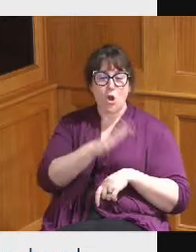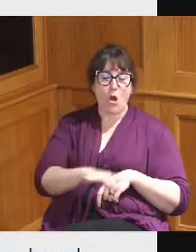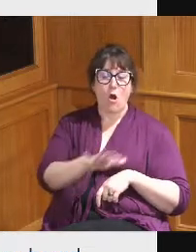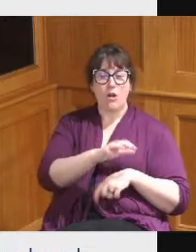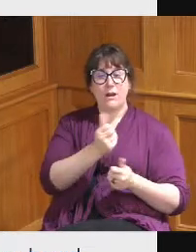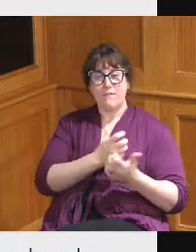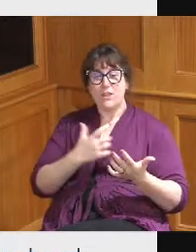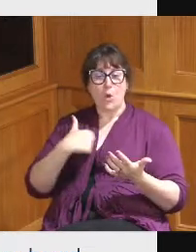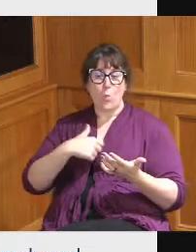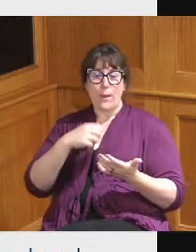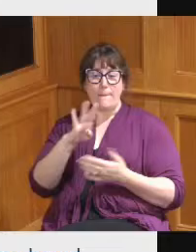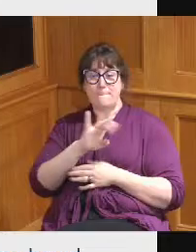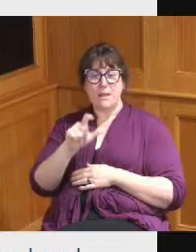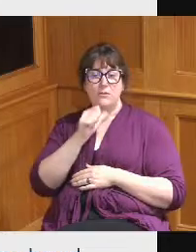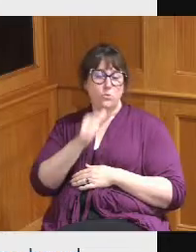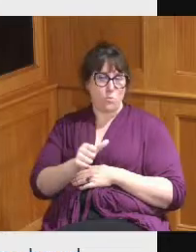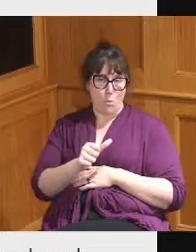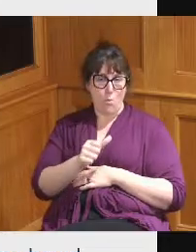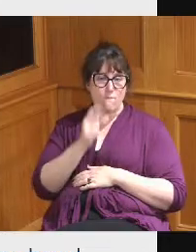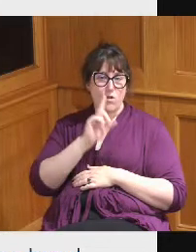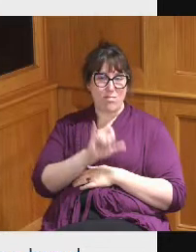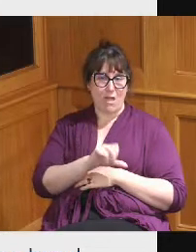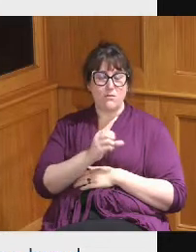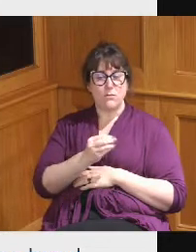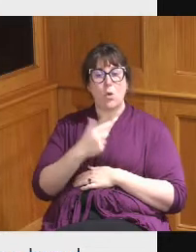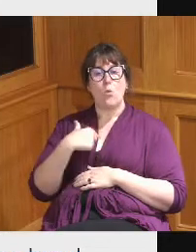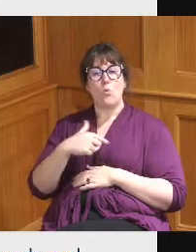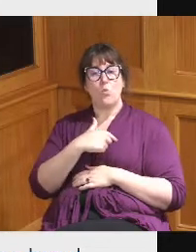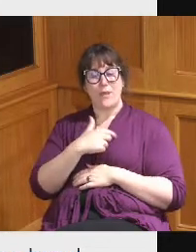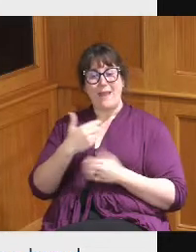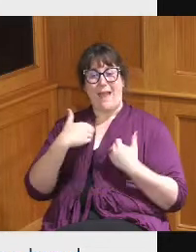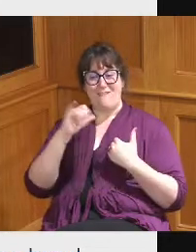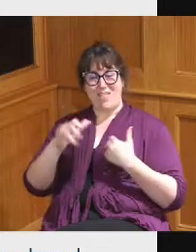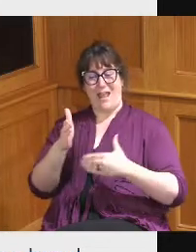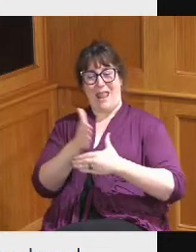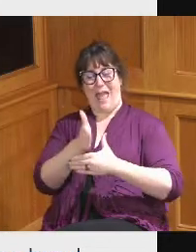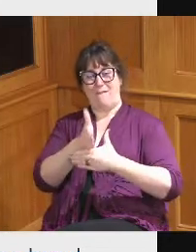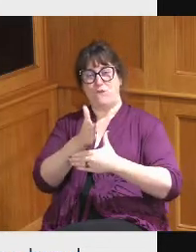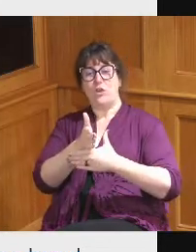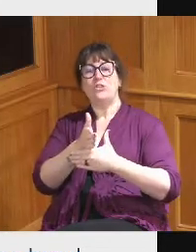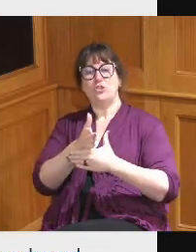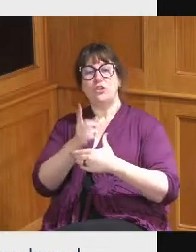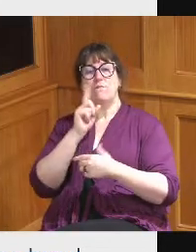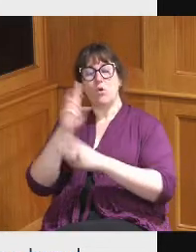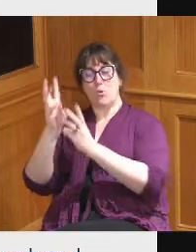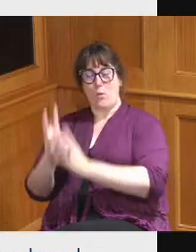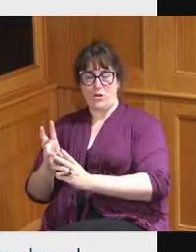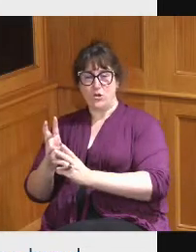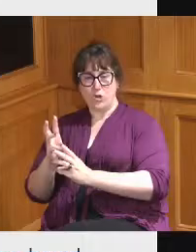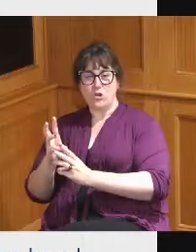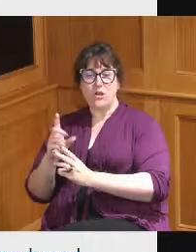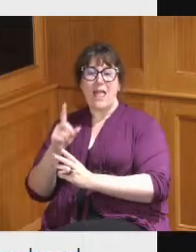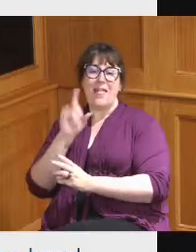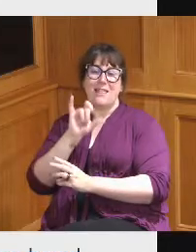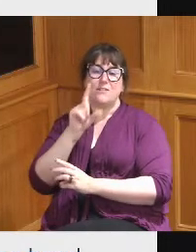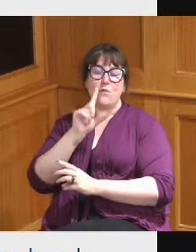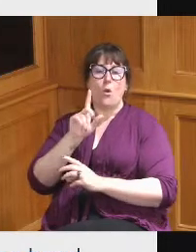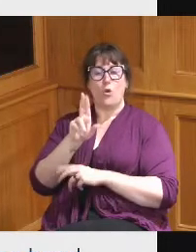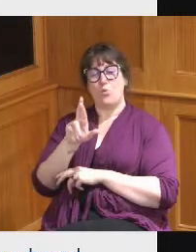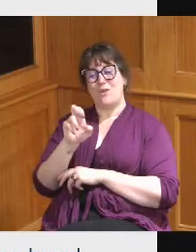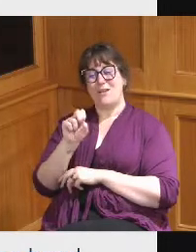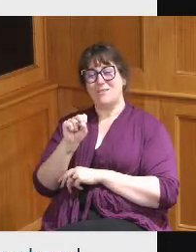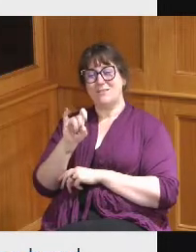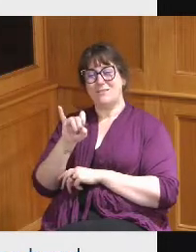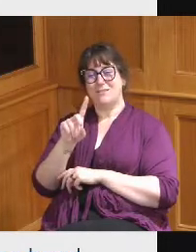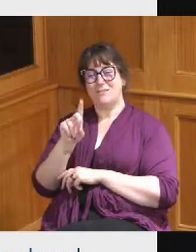that flow. So we use the average to set a cap, the average of the winter billing period. And that's for residential customers. We also have a customer